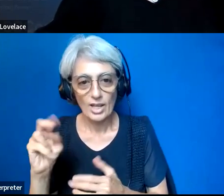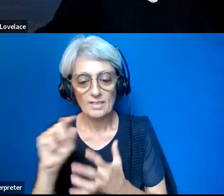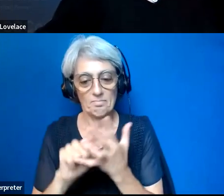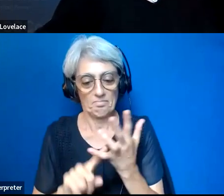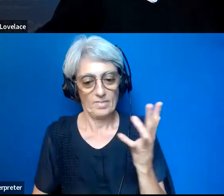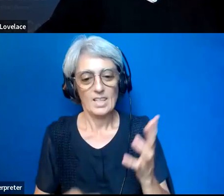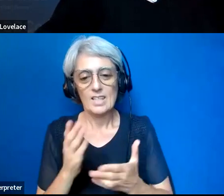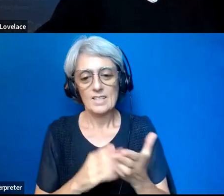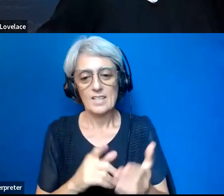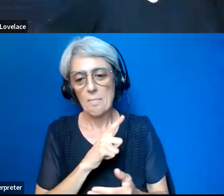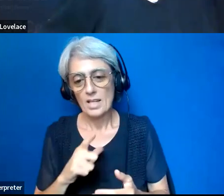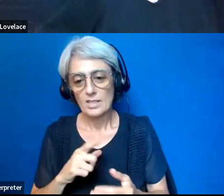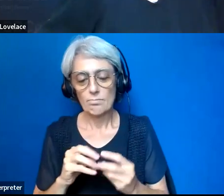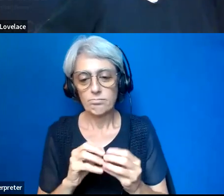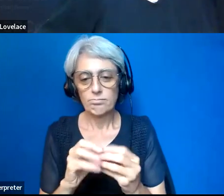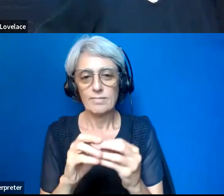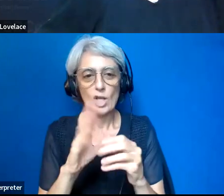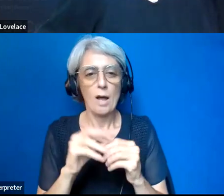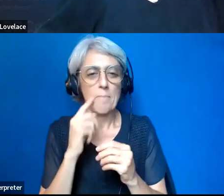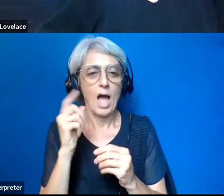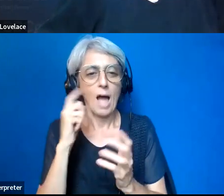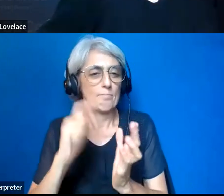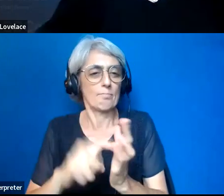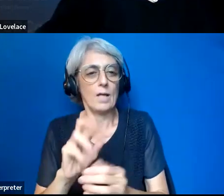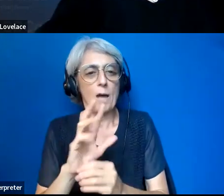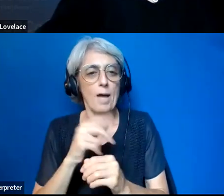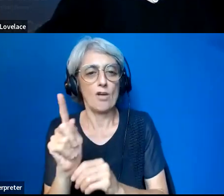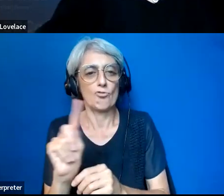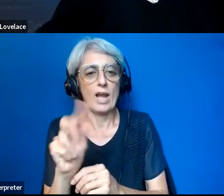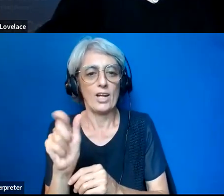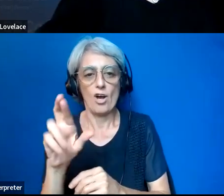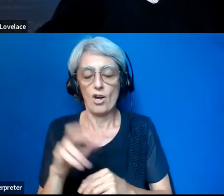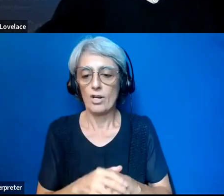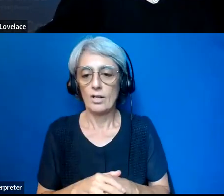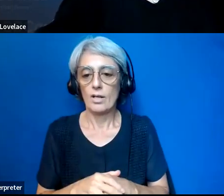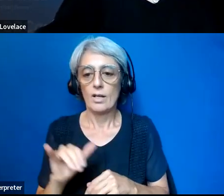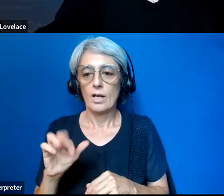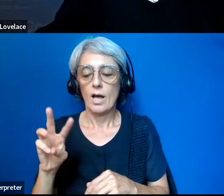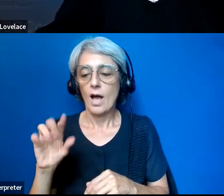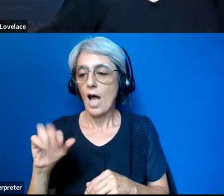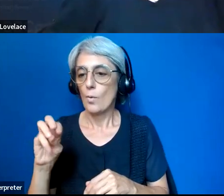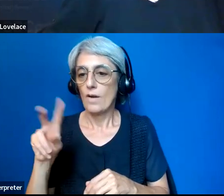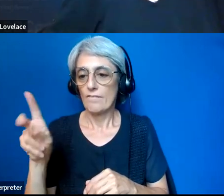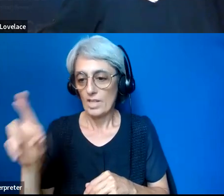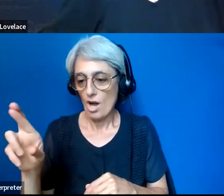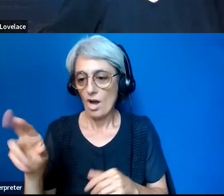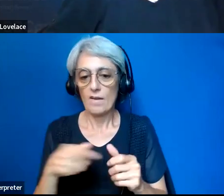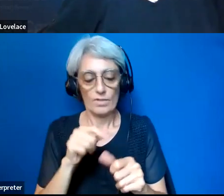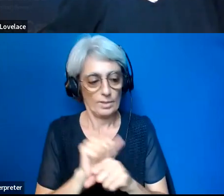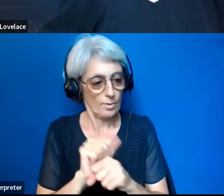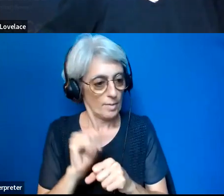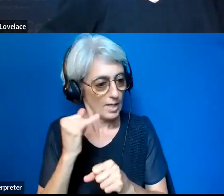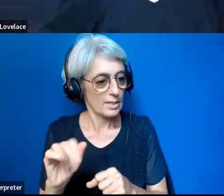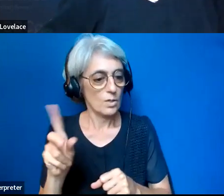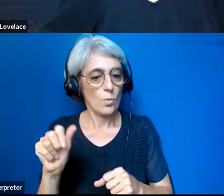not legislative, but just so you know that it's on my radar, working with Iowa Voc Rehab on some employment first ideas, on the